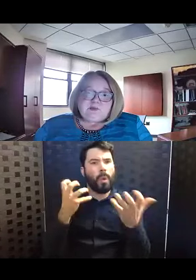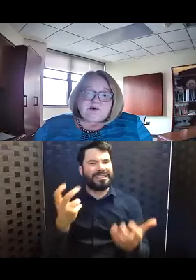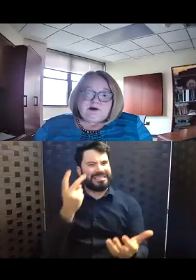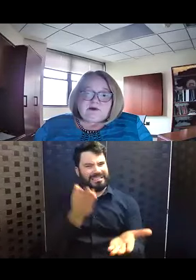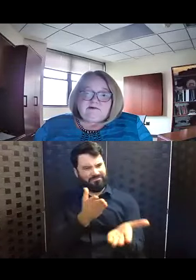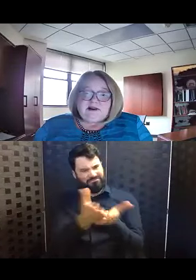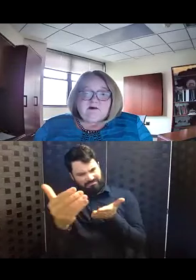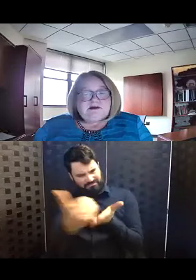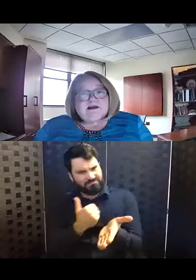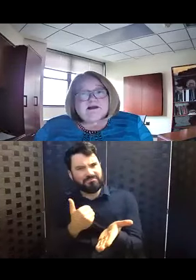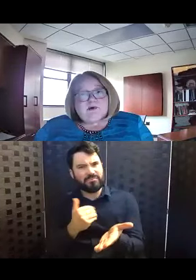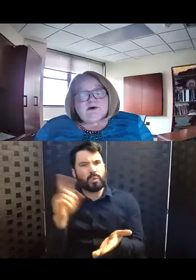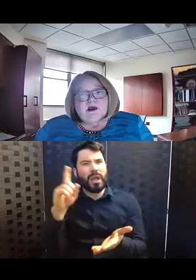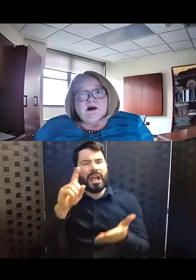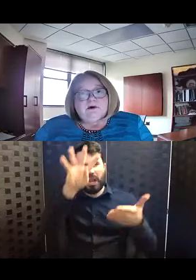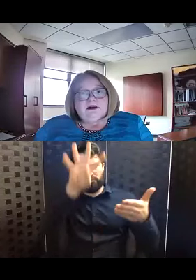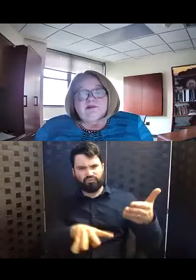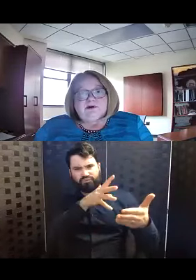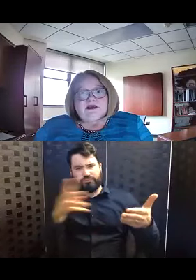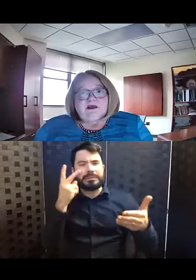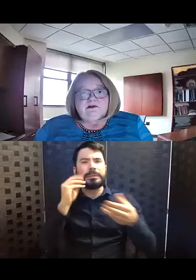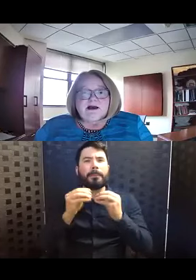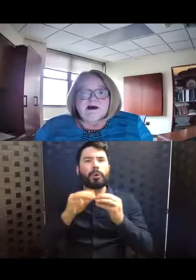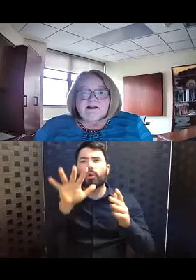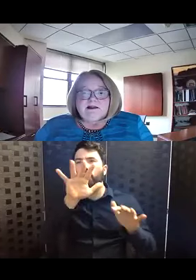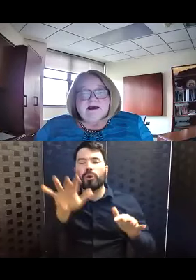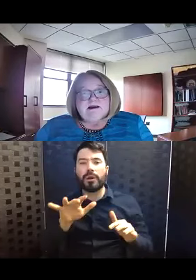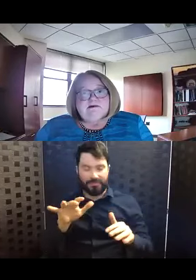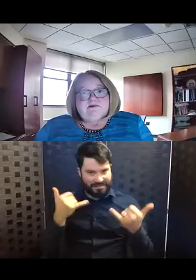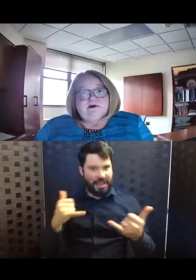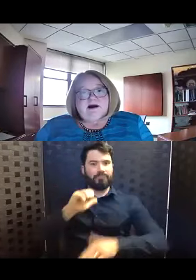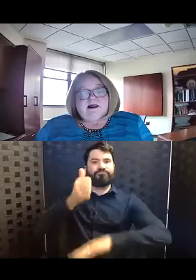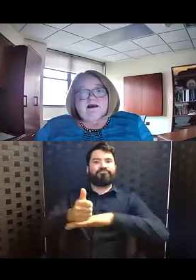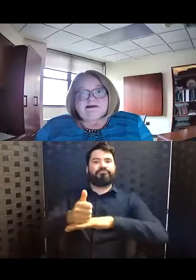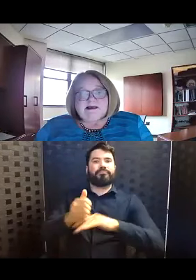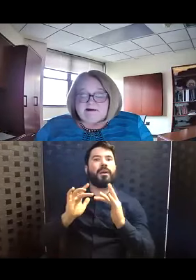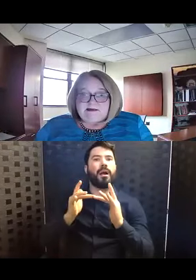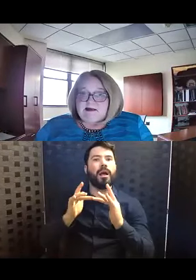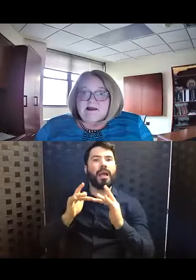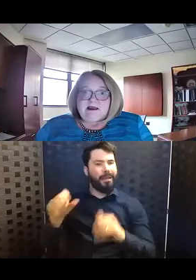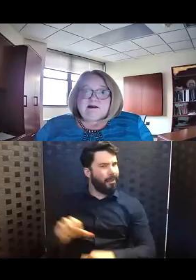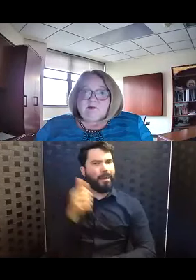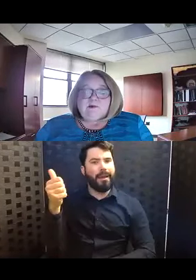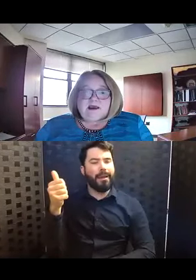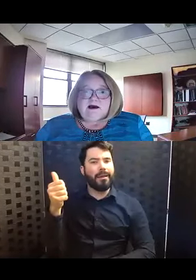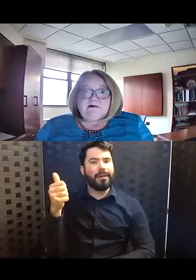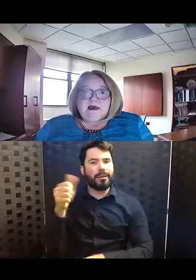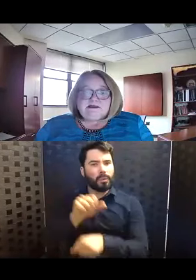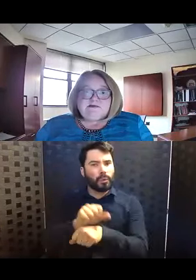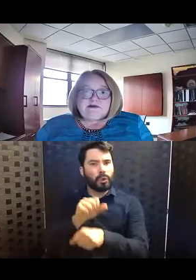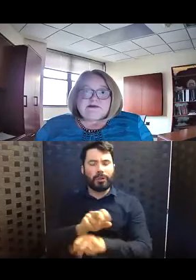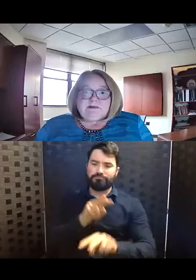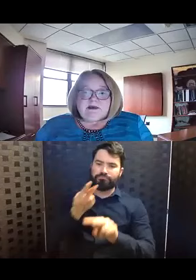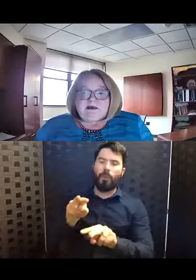in a dashboard, and we have now a dashboard where any employee can look online and figure out days on hand and what we